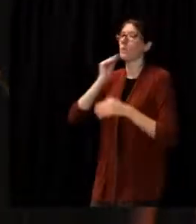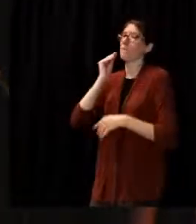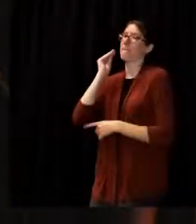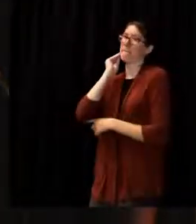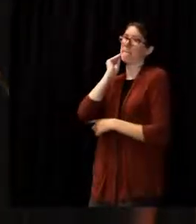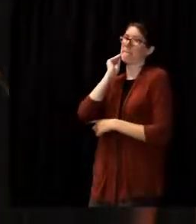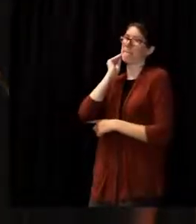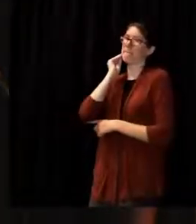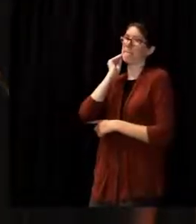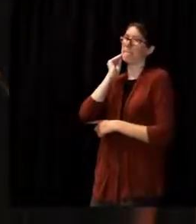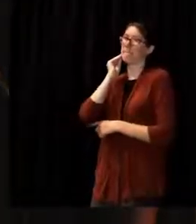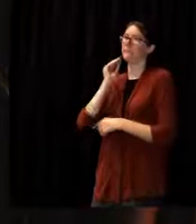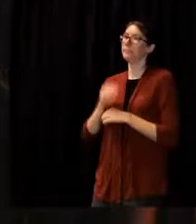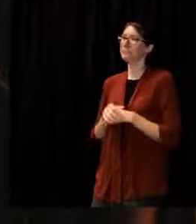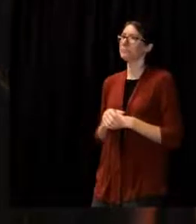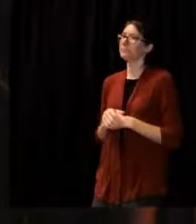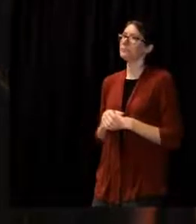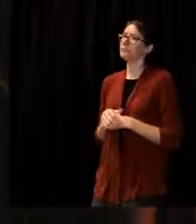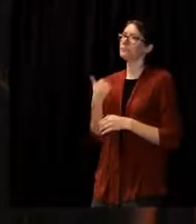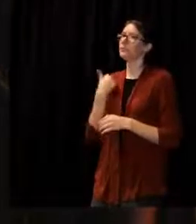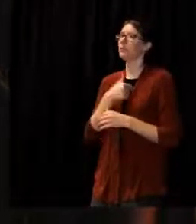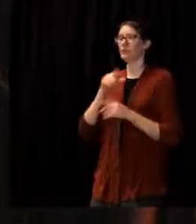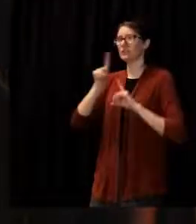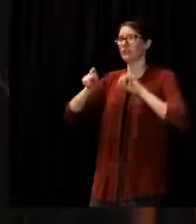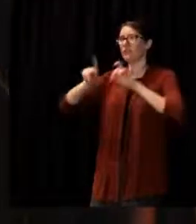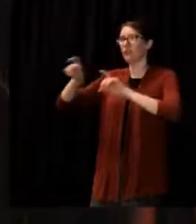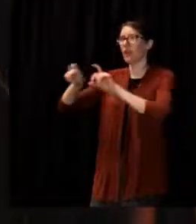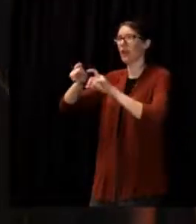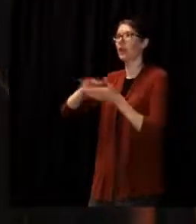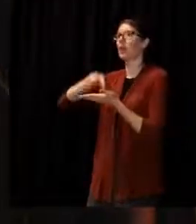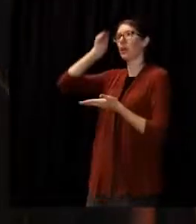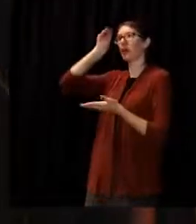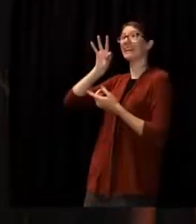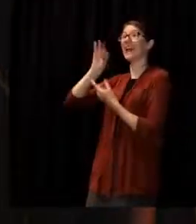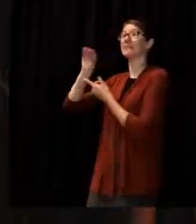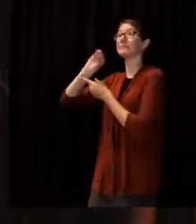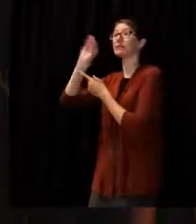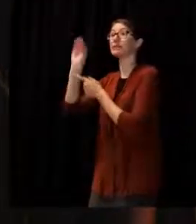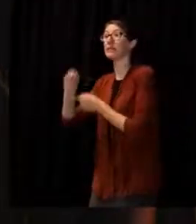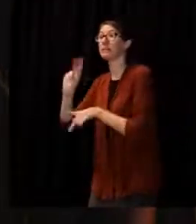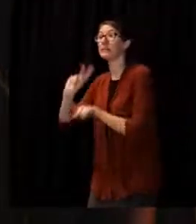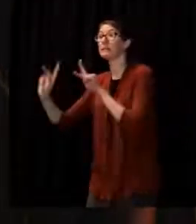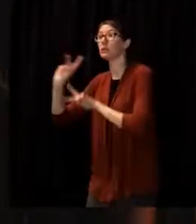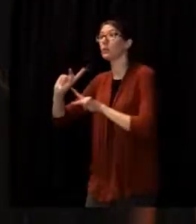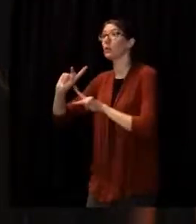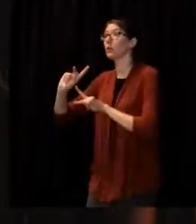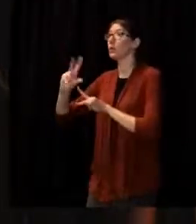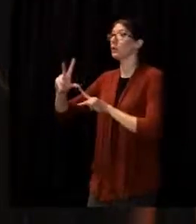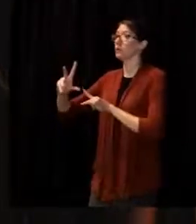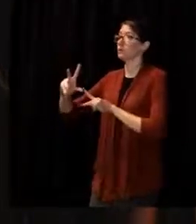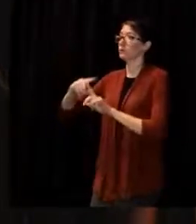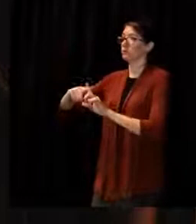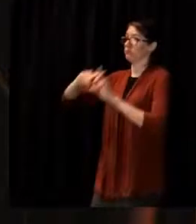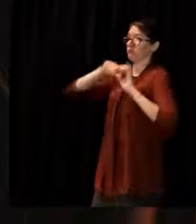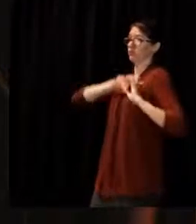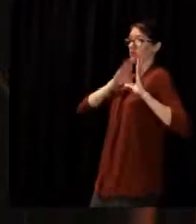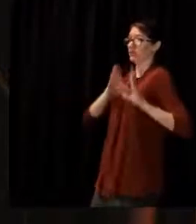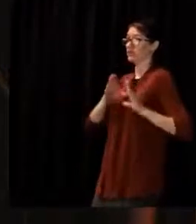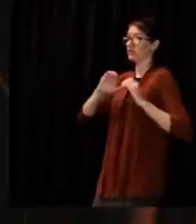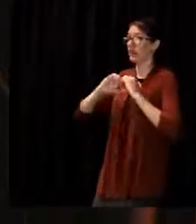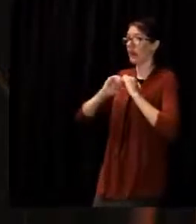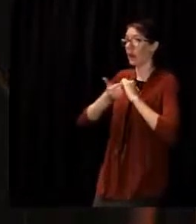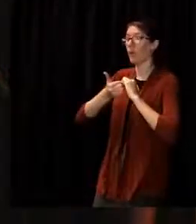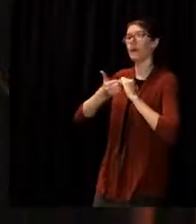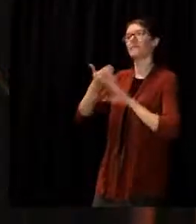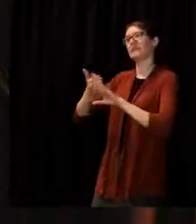our survey, part of the statistics, we found 90% of people who come to Christ do so before age 18. That